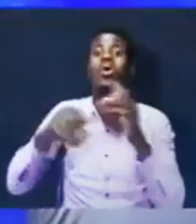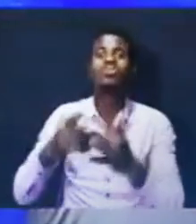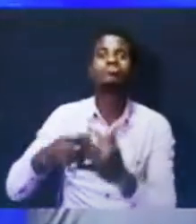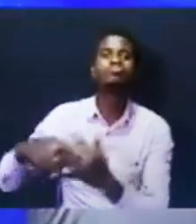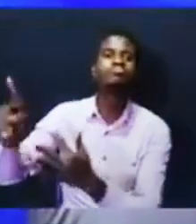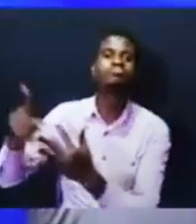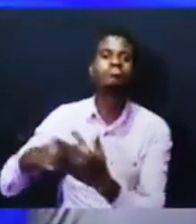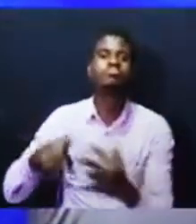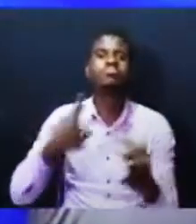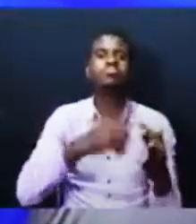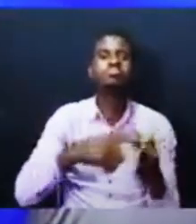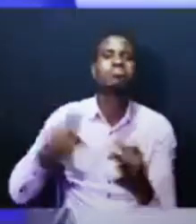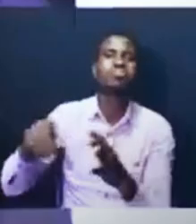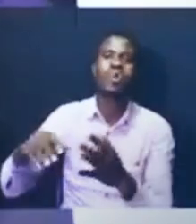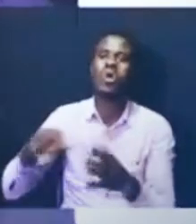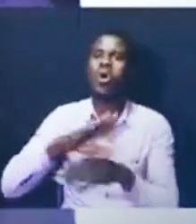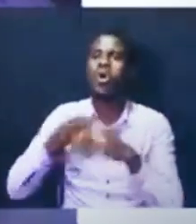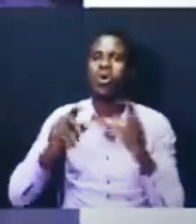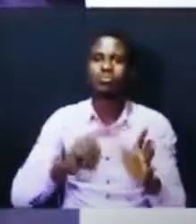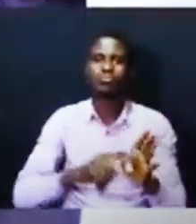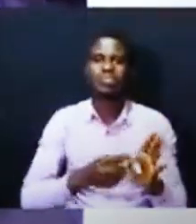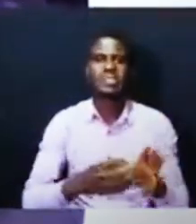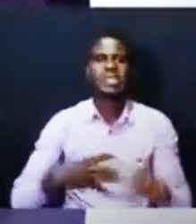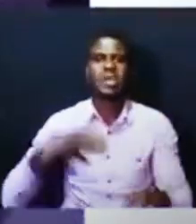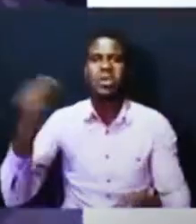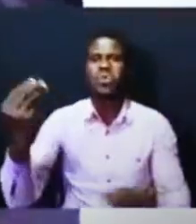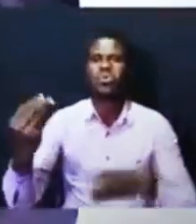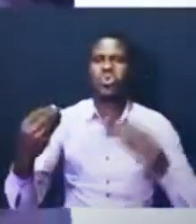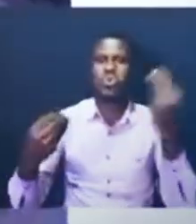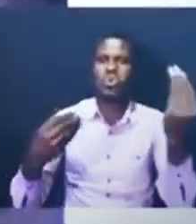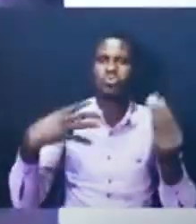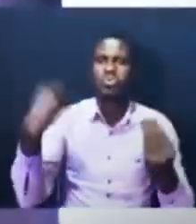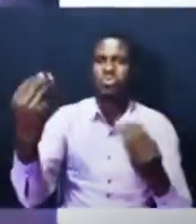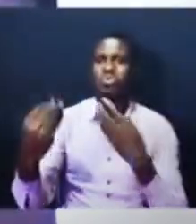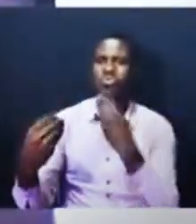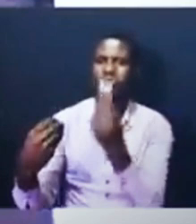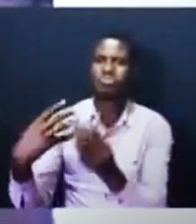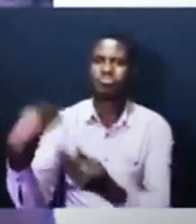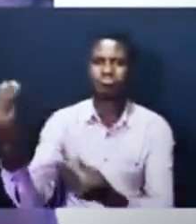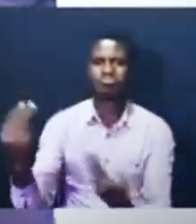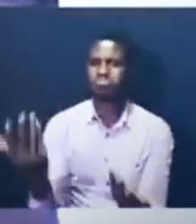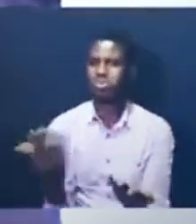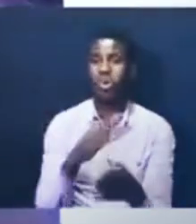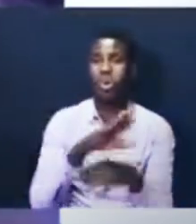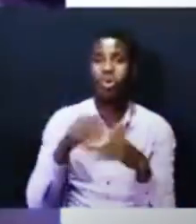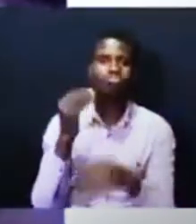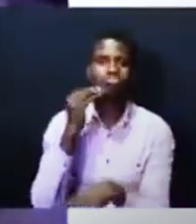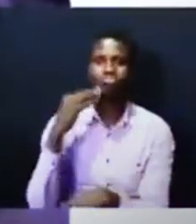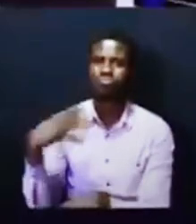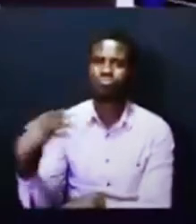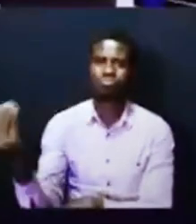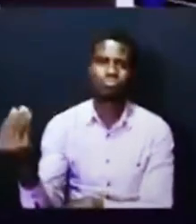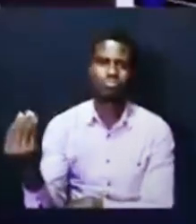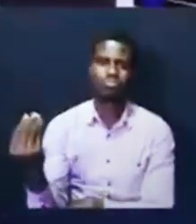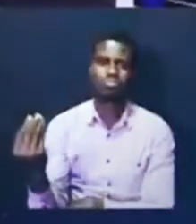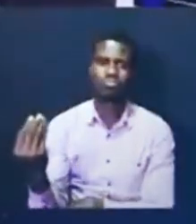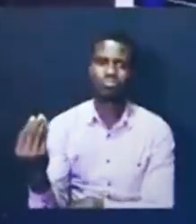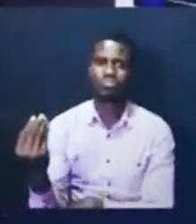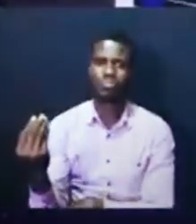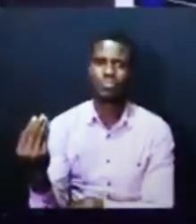Now Absalom, Emrantiano, ye Amnon said, ye Absalom share won't know, and now on hini ma.